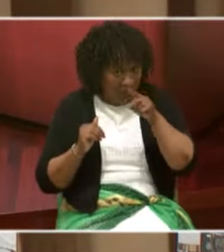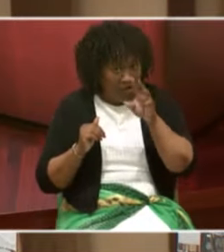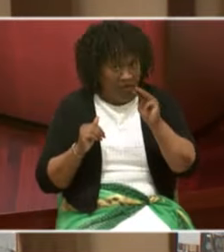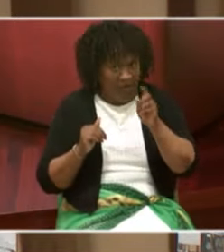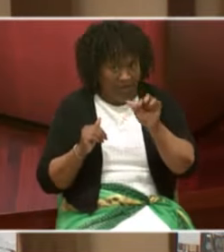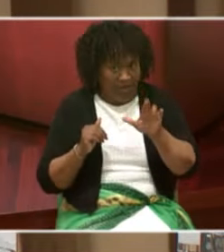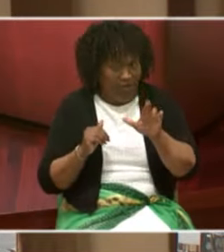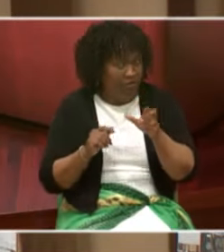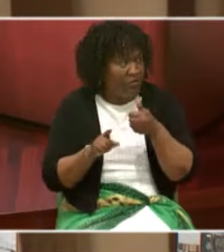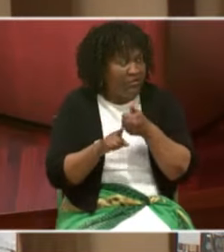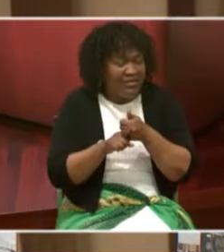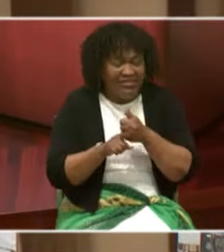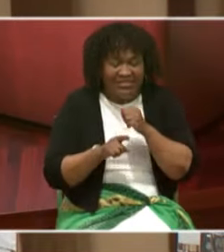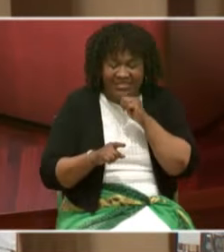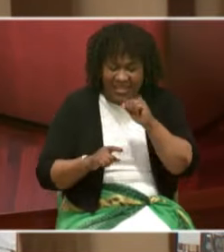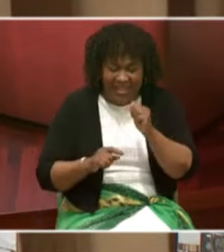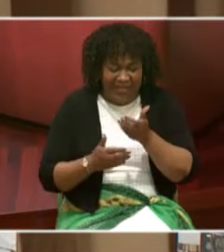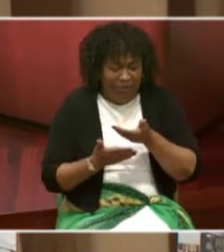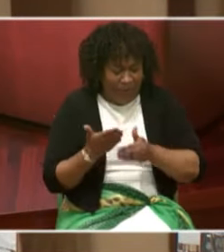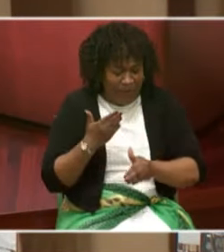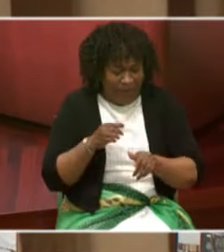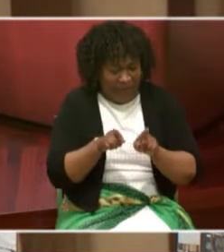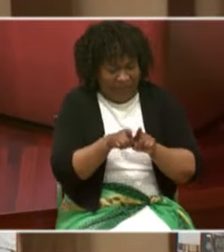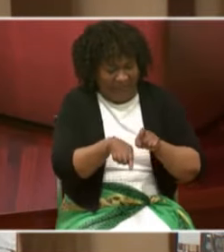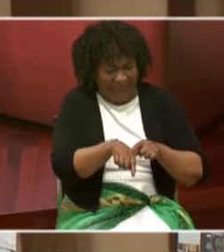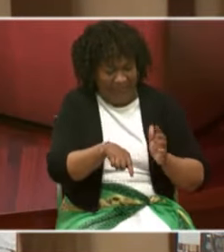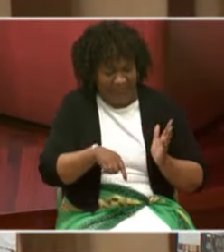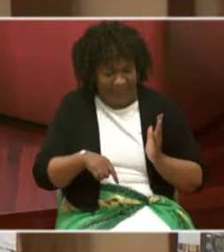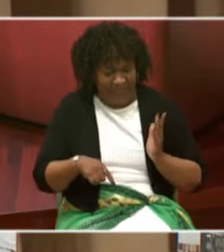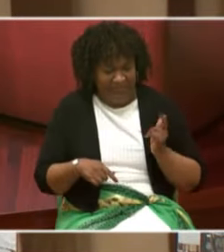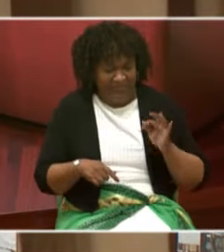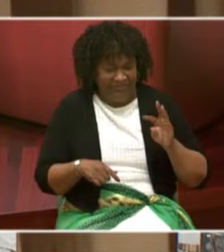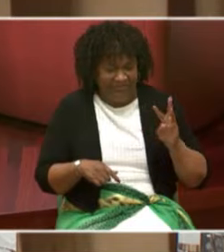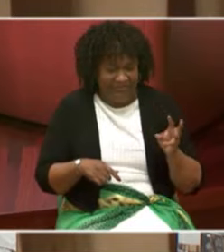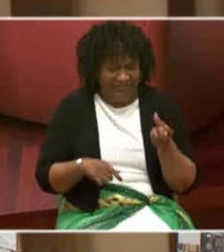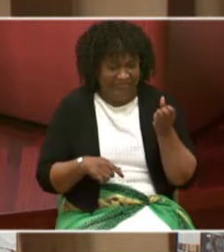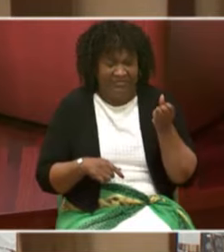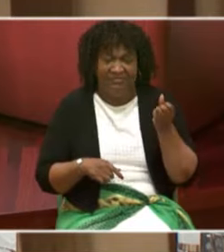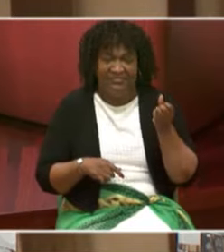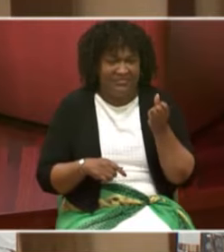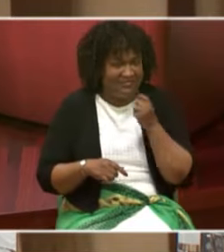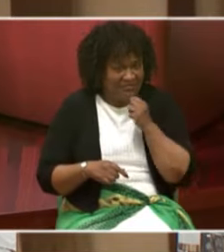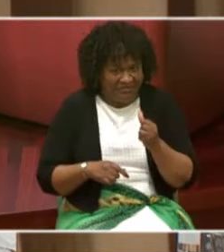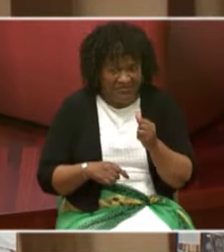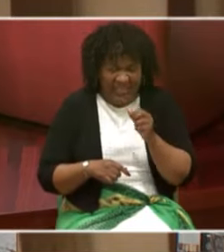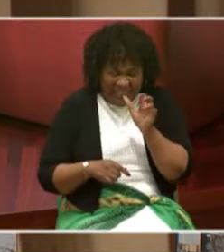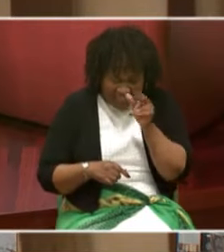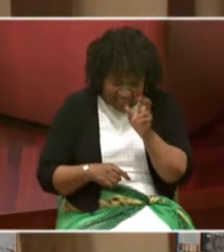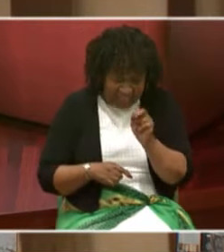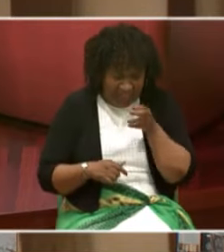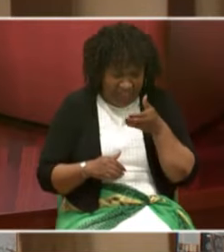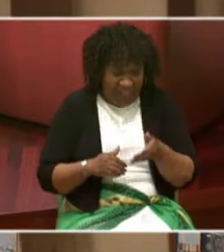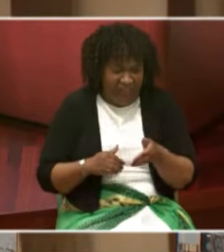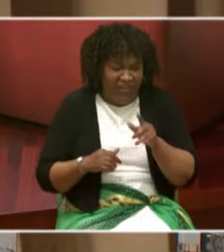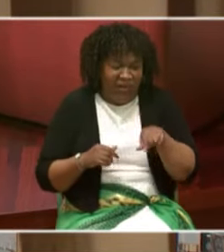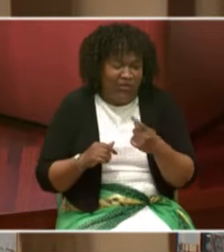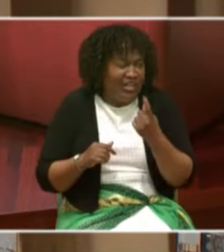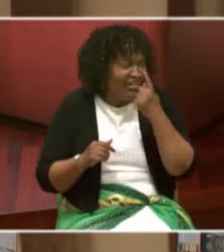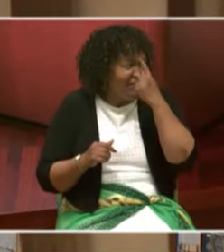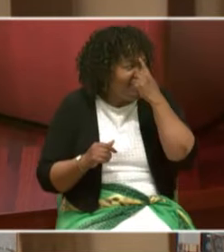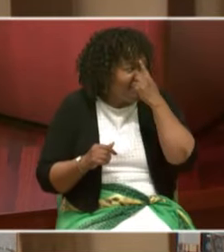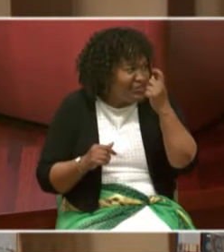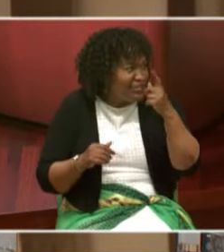And Troy, not Troy State University, but Troy University, a few years ago, gave me an honorary